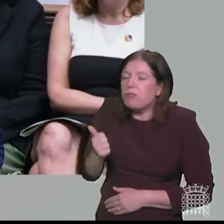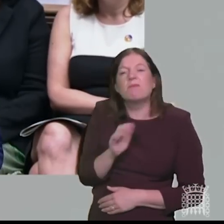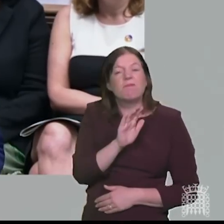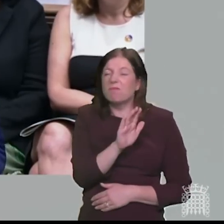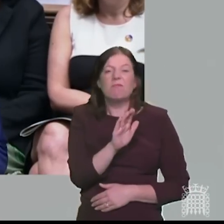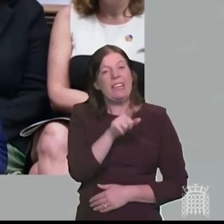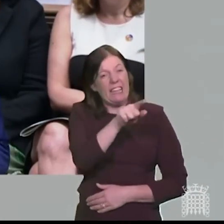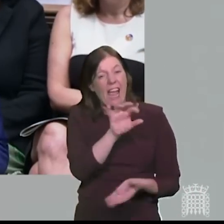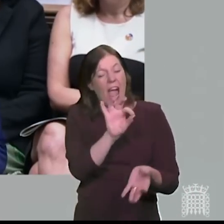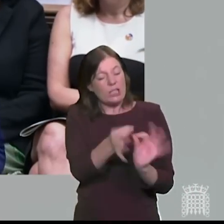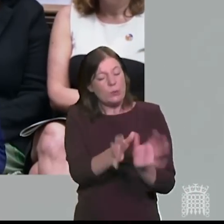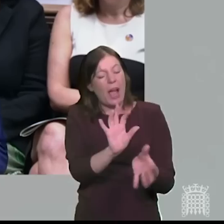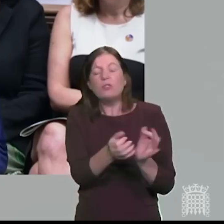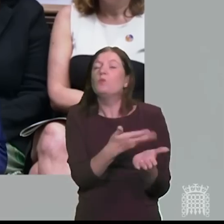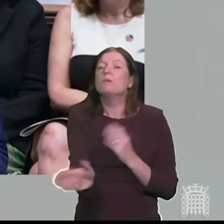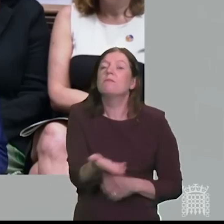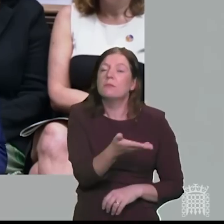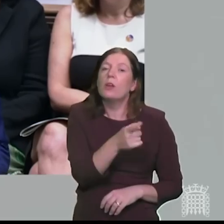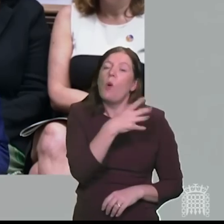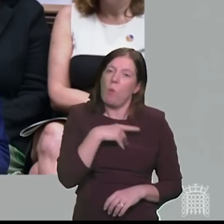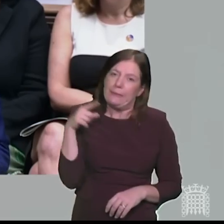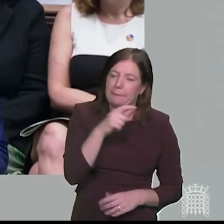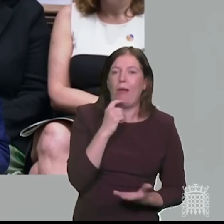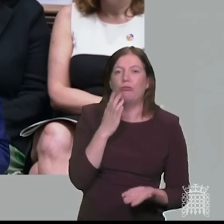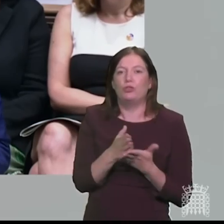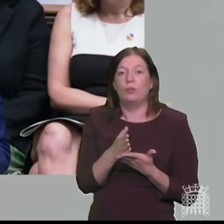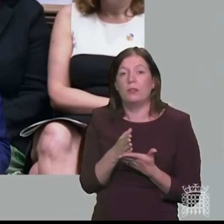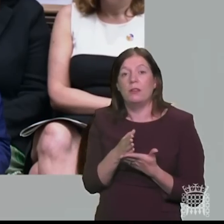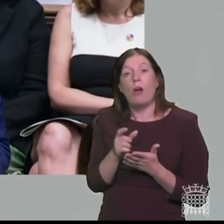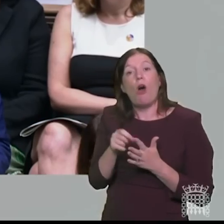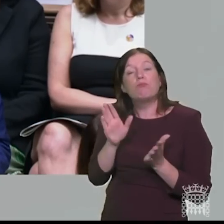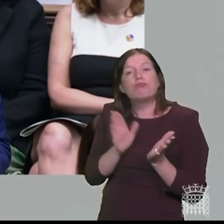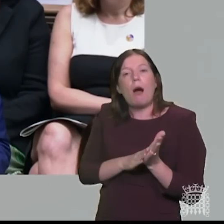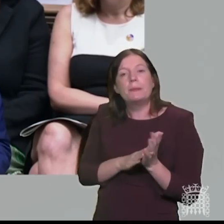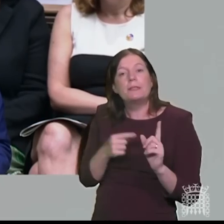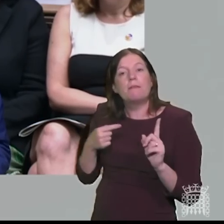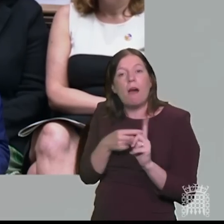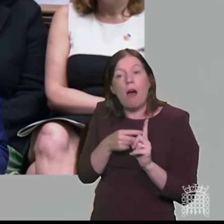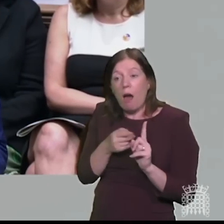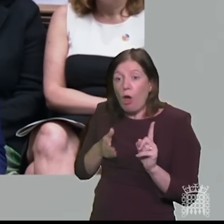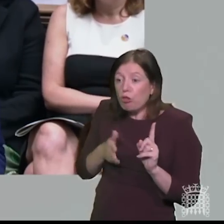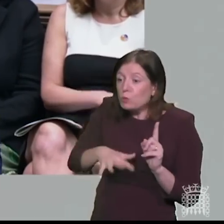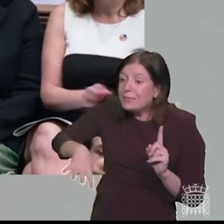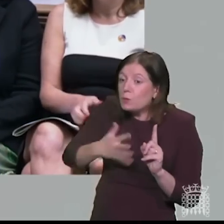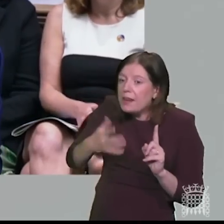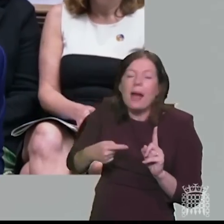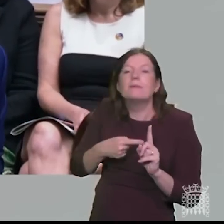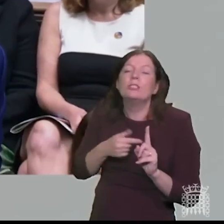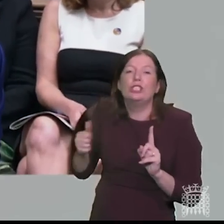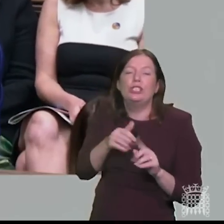lame excuses, and admit that he is literally the worst person to be leading this country through a cost of living crisis?